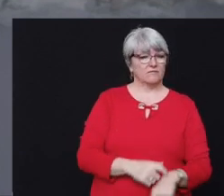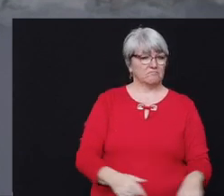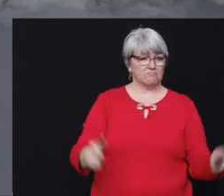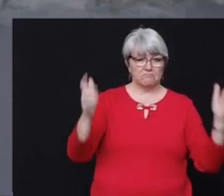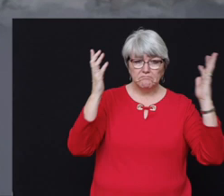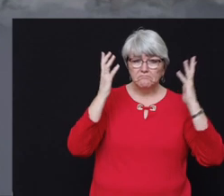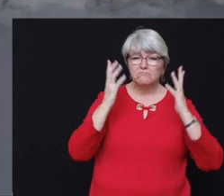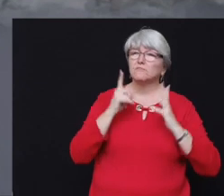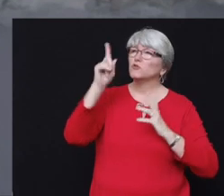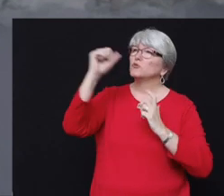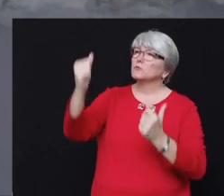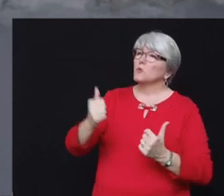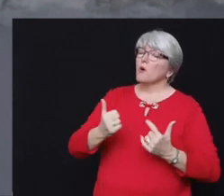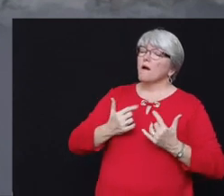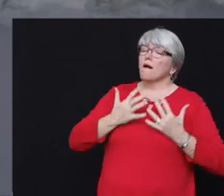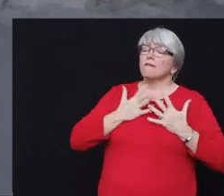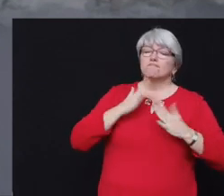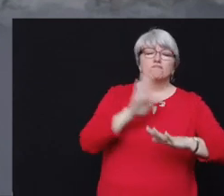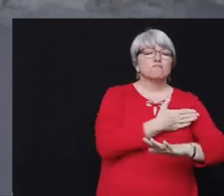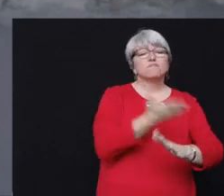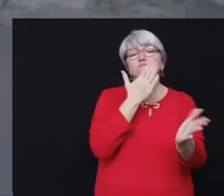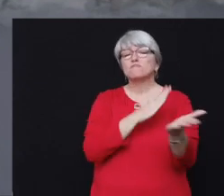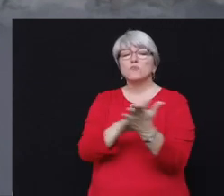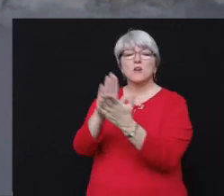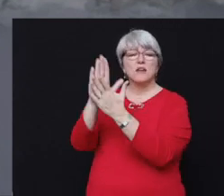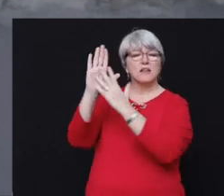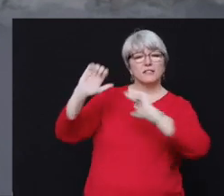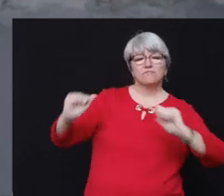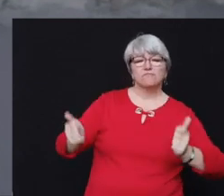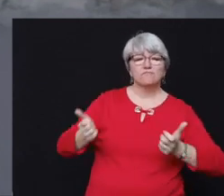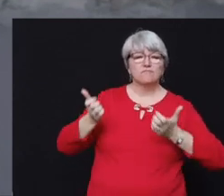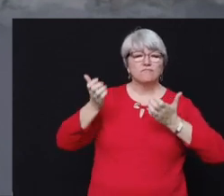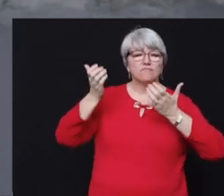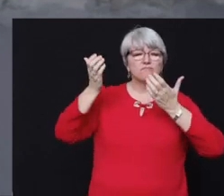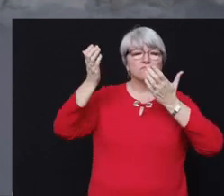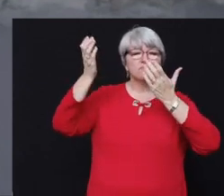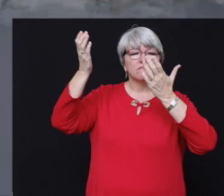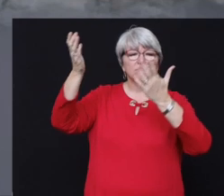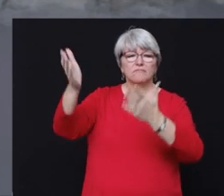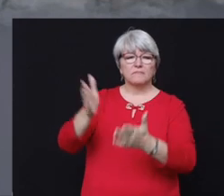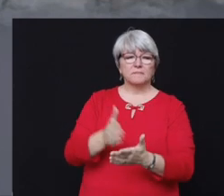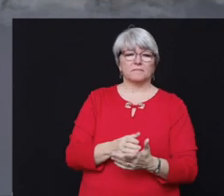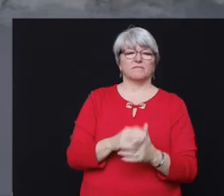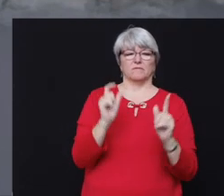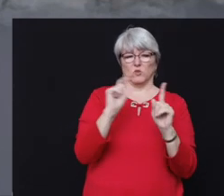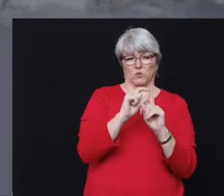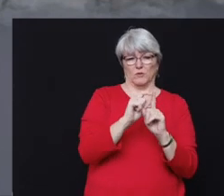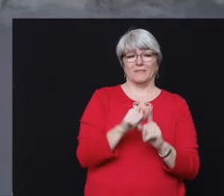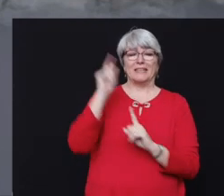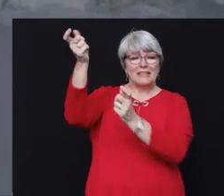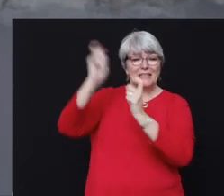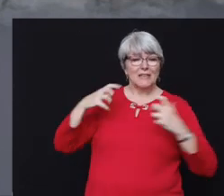inspire songs of praise that rise from earth to